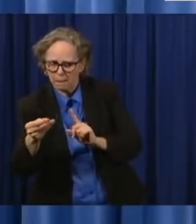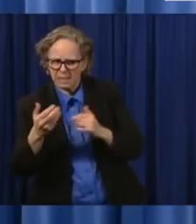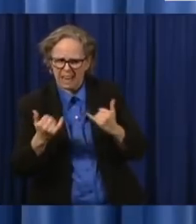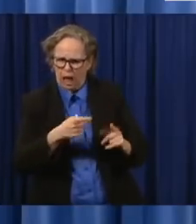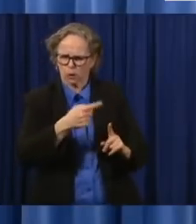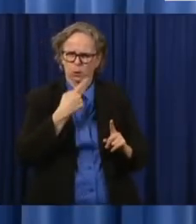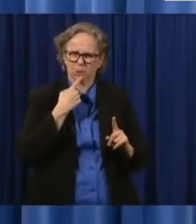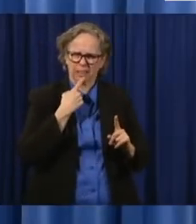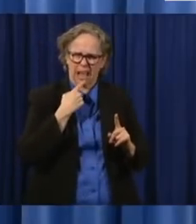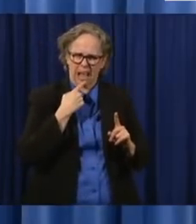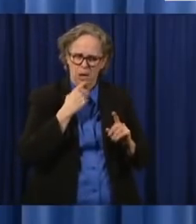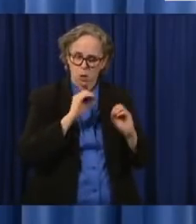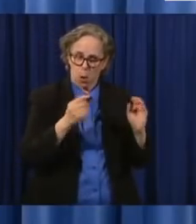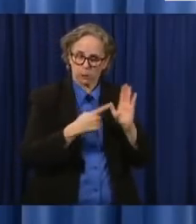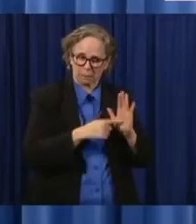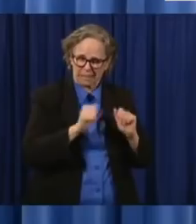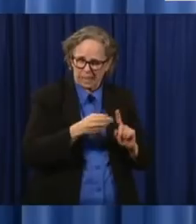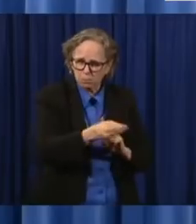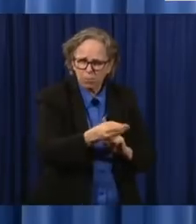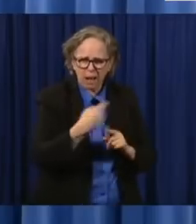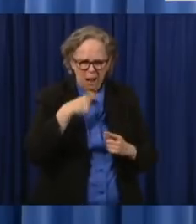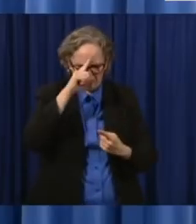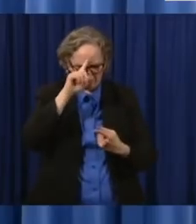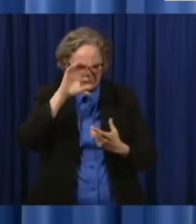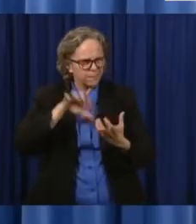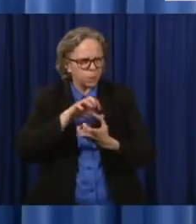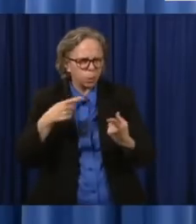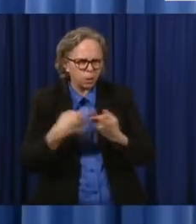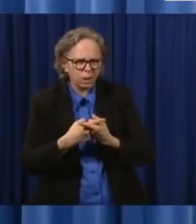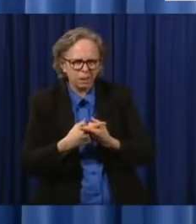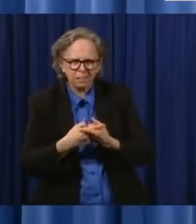asymptomatic are spreading. It seems to collide. Can you clarify?